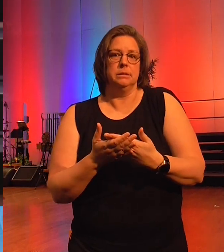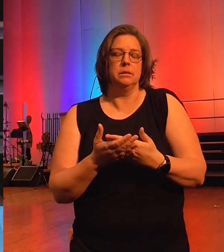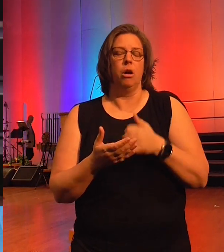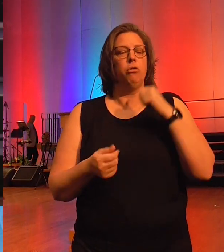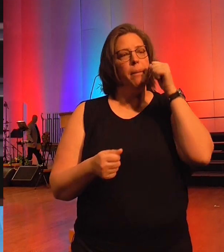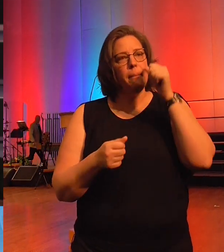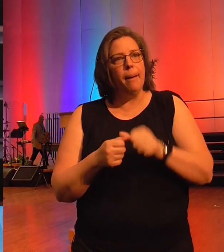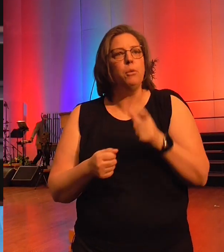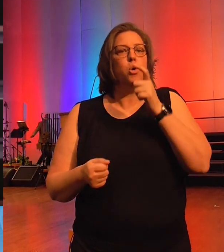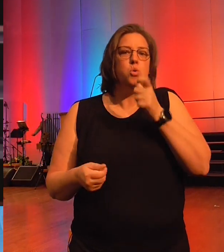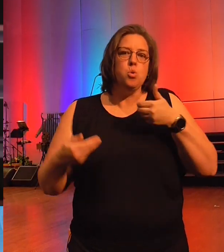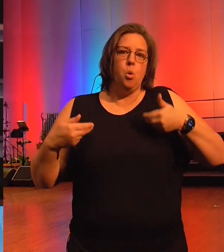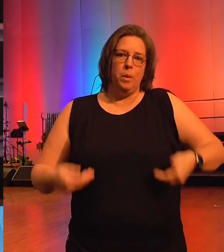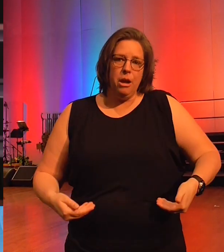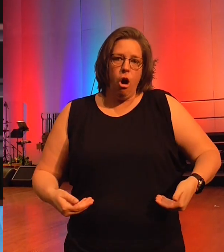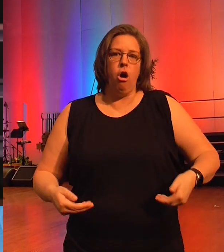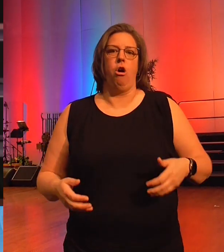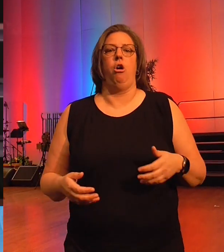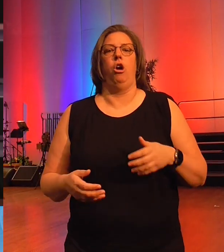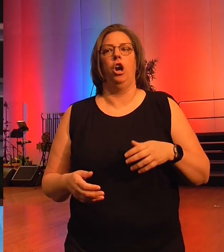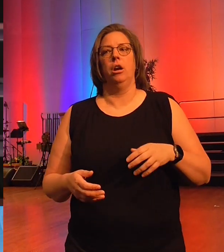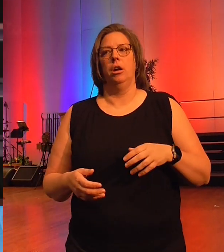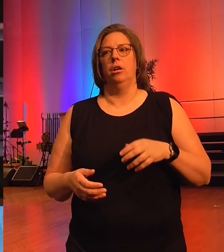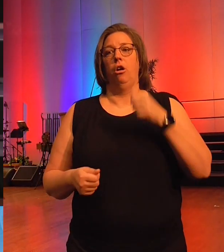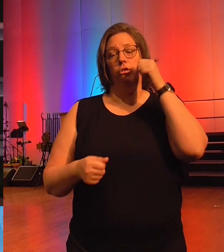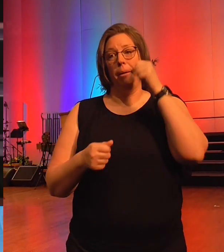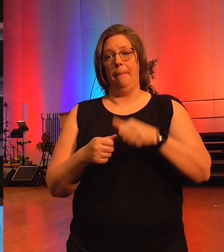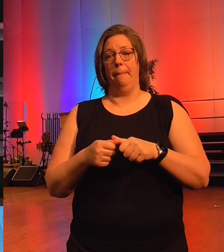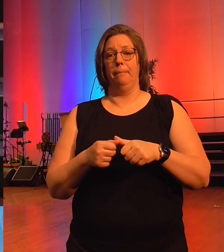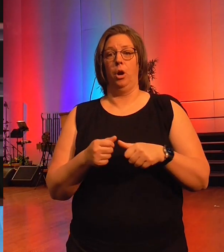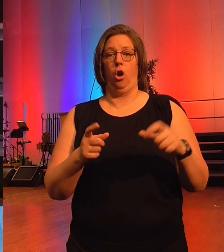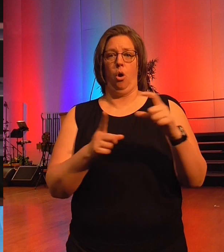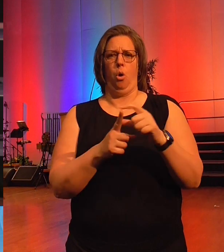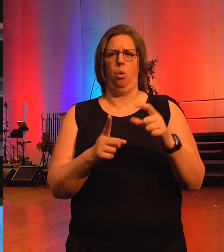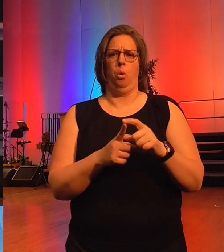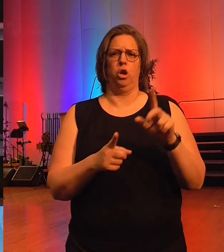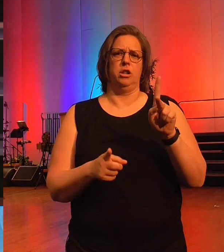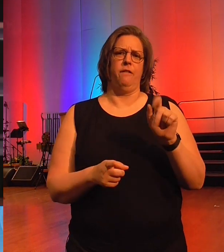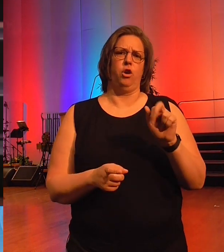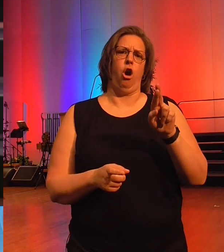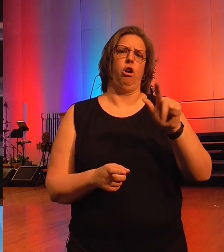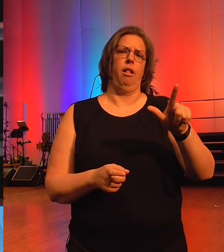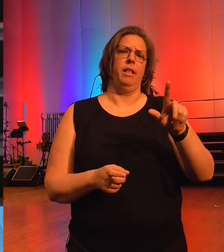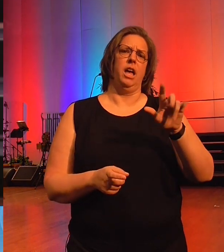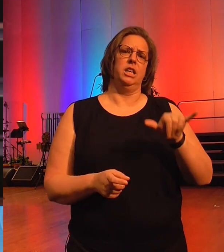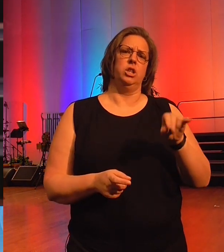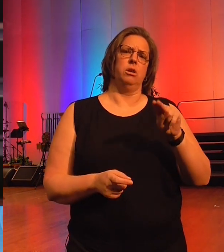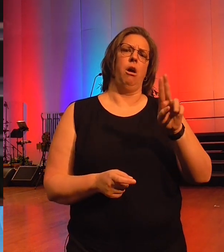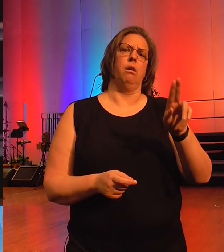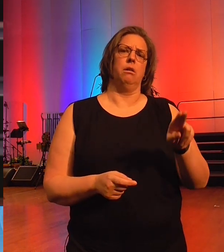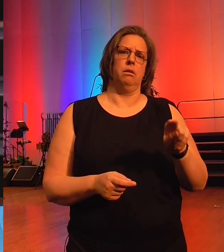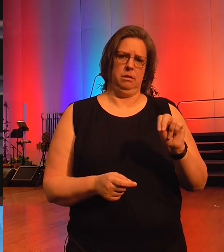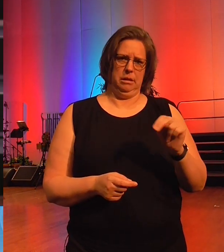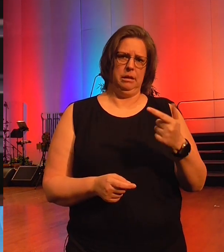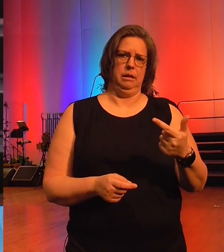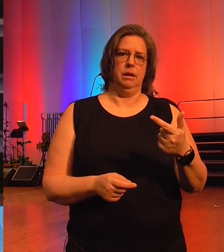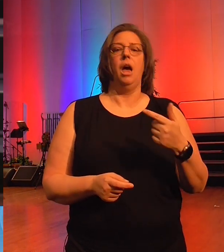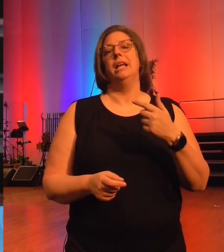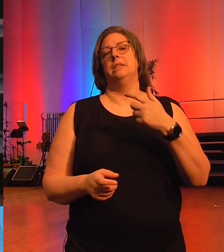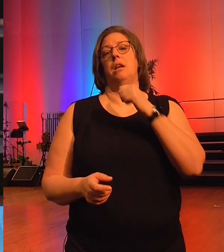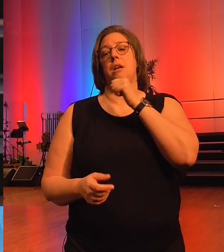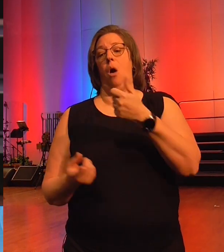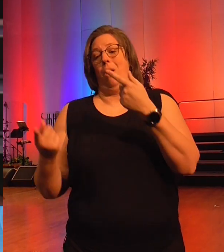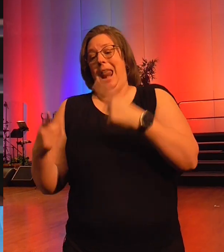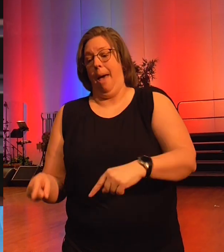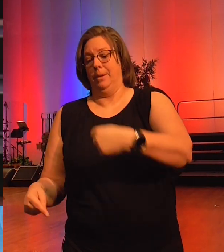we are. It's a place to remember those words of Carl Jung, that I'm not what happens to me, I'm what I choose to become. And when we center